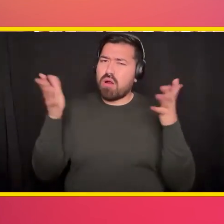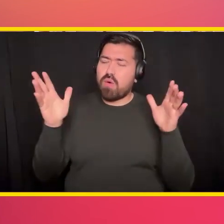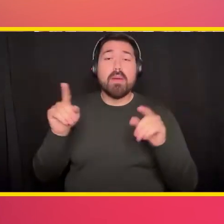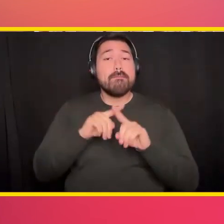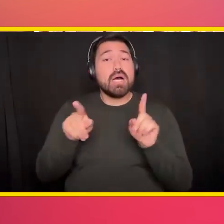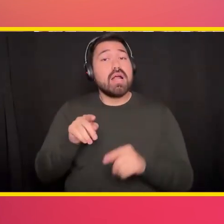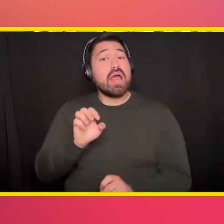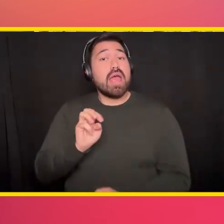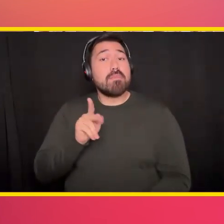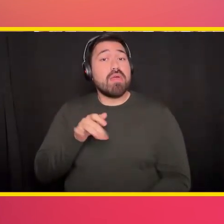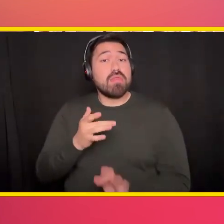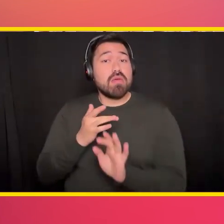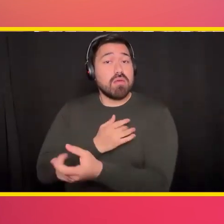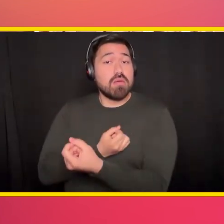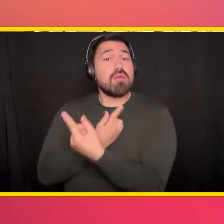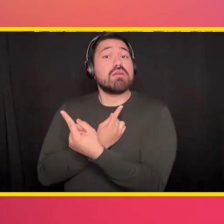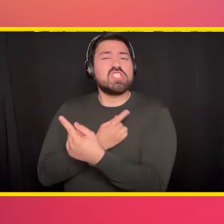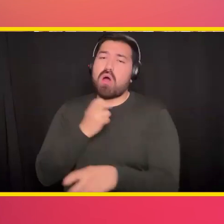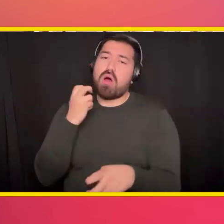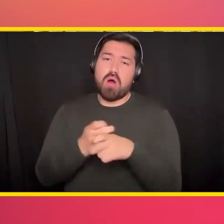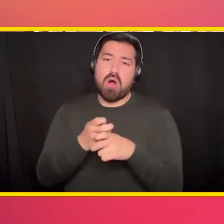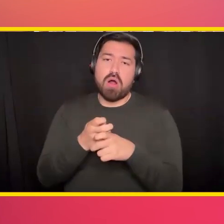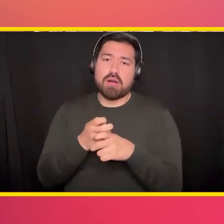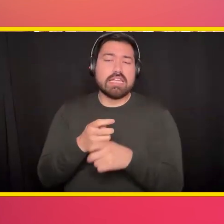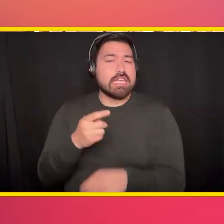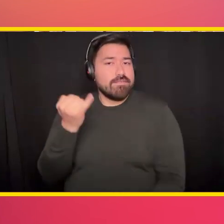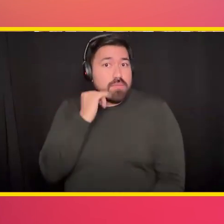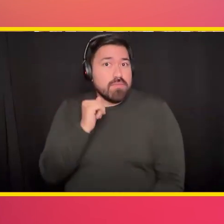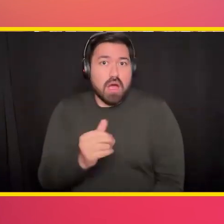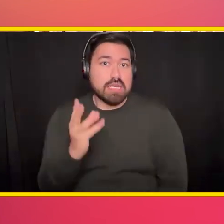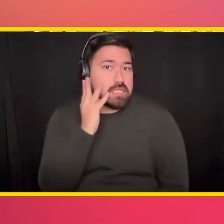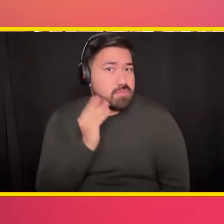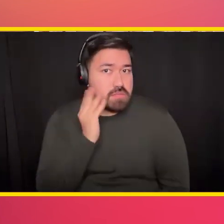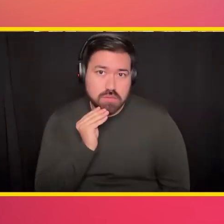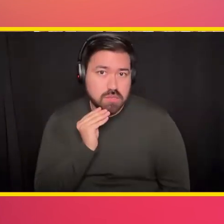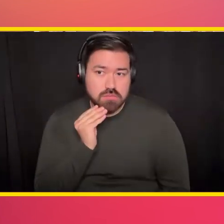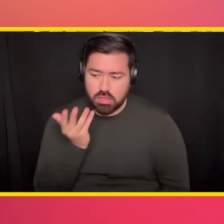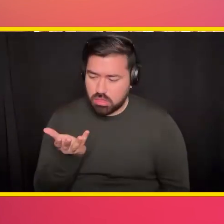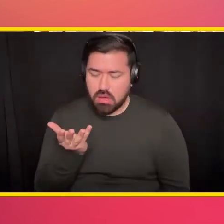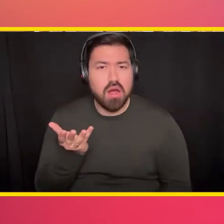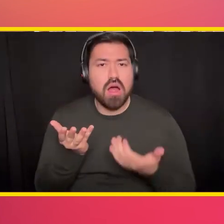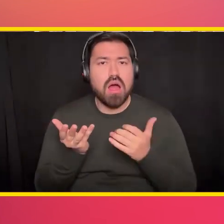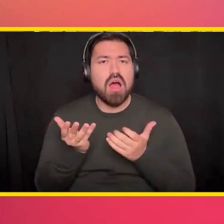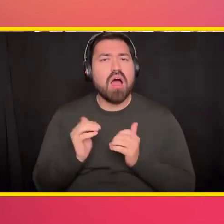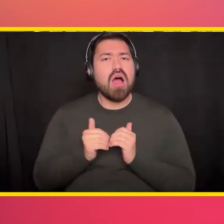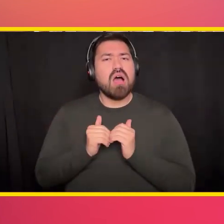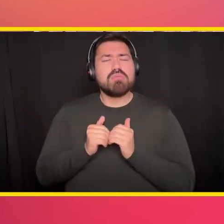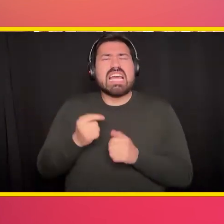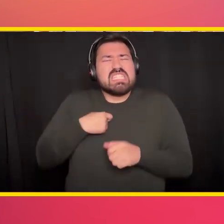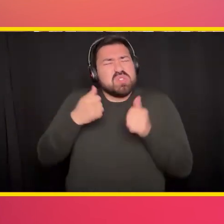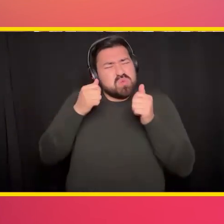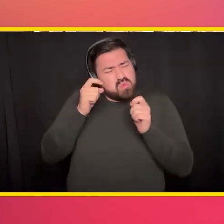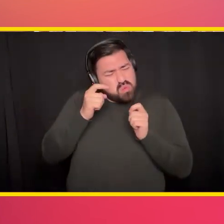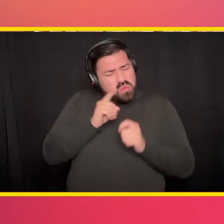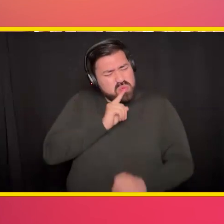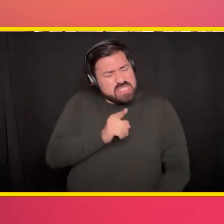empathy sometimes is really hard because if you have not experienced it before, it's really hard to say, like, I can really imagine myself in